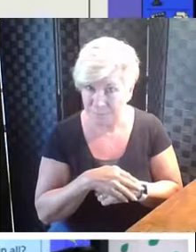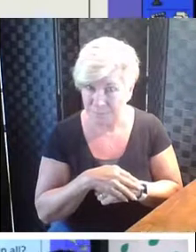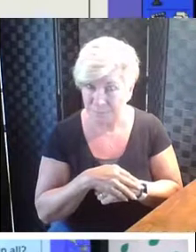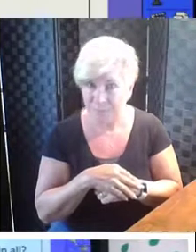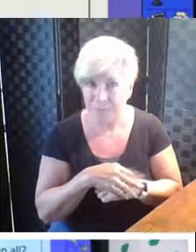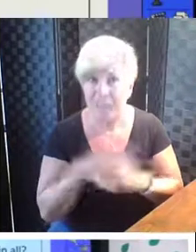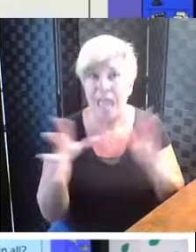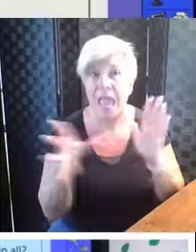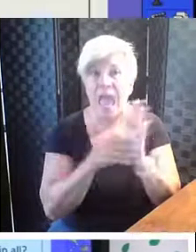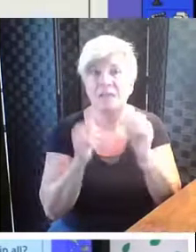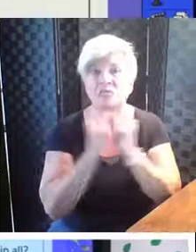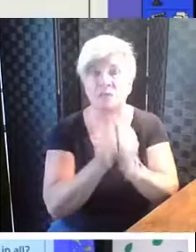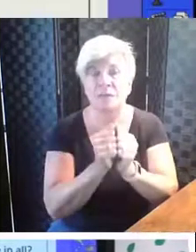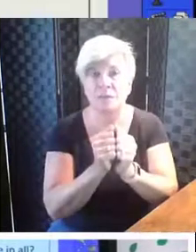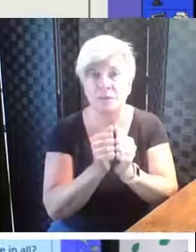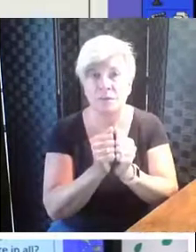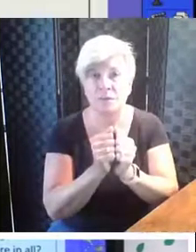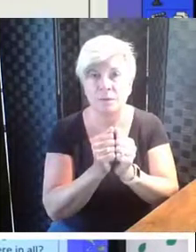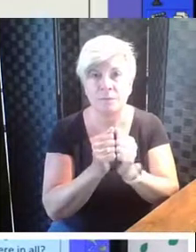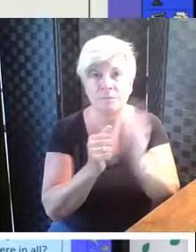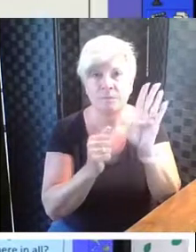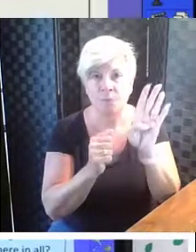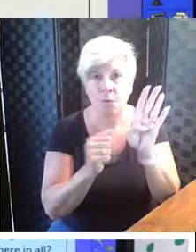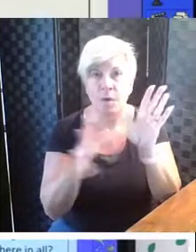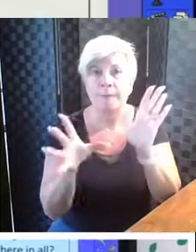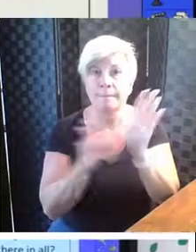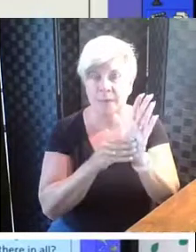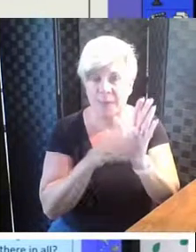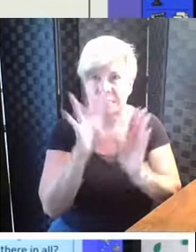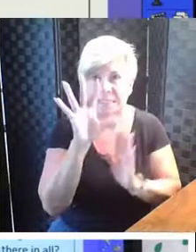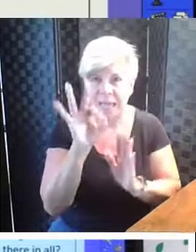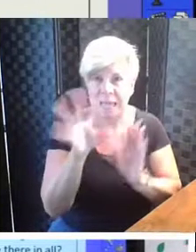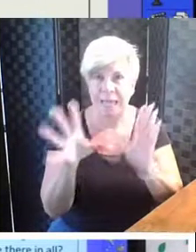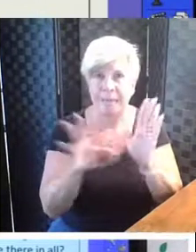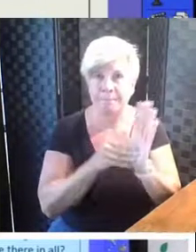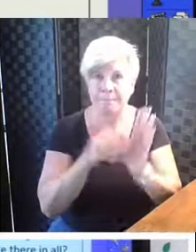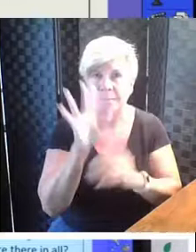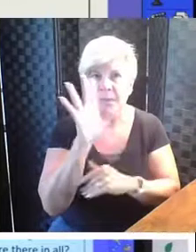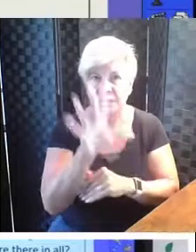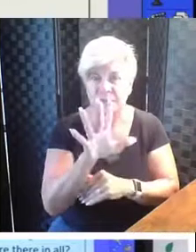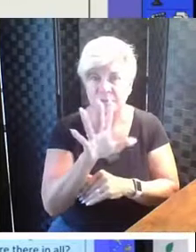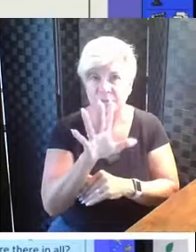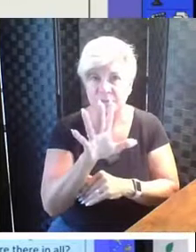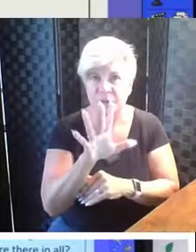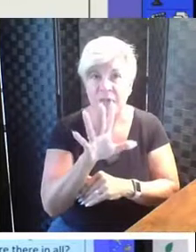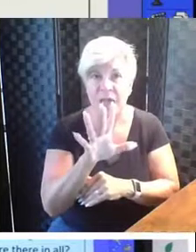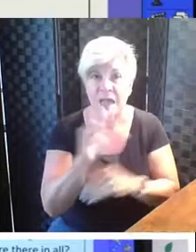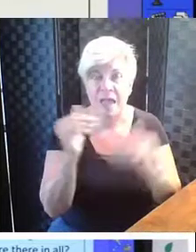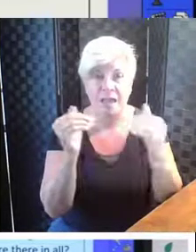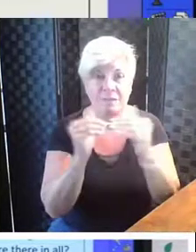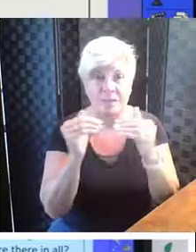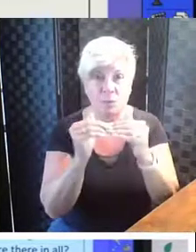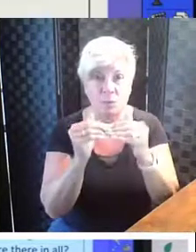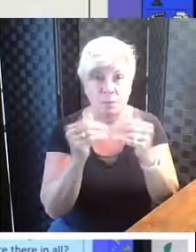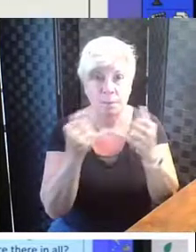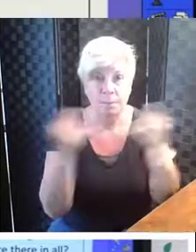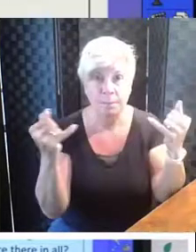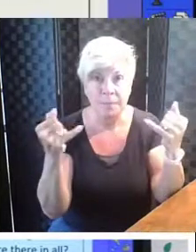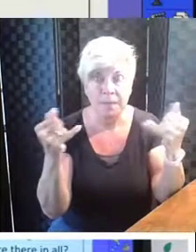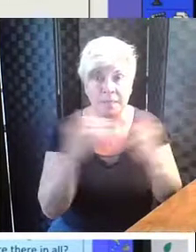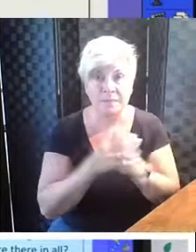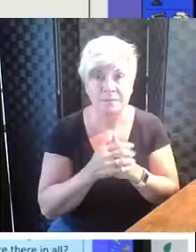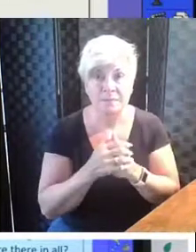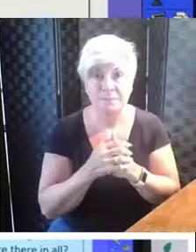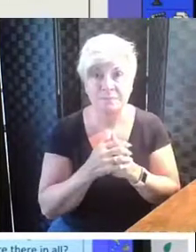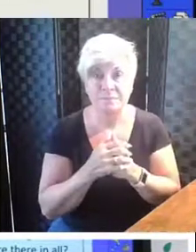If we add those parts together, 4 plus 9 plus 5 equals